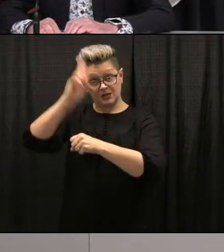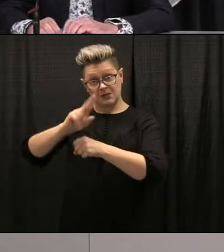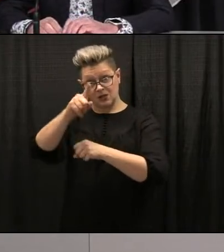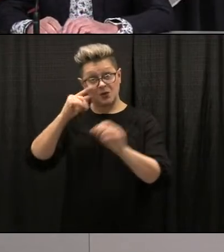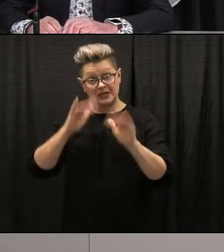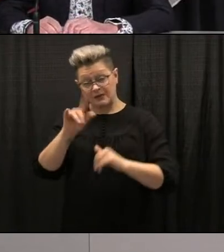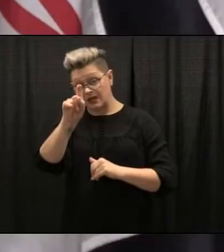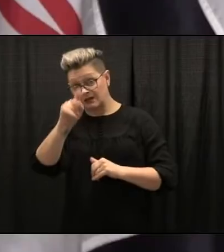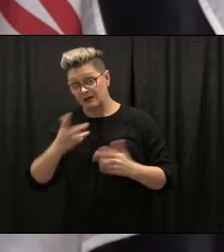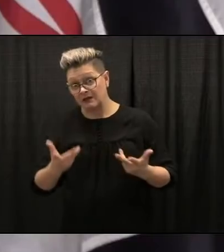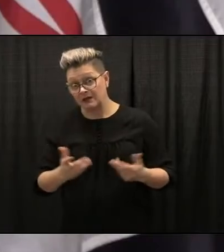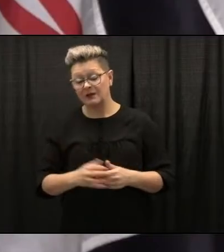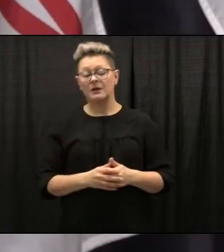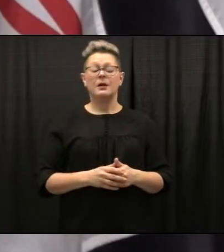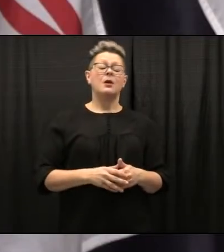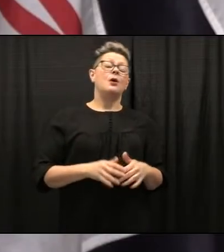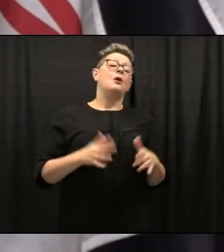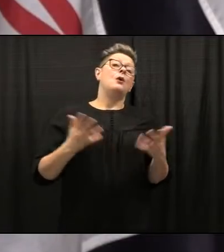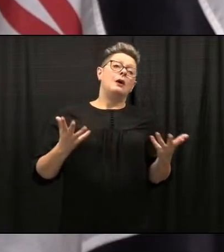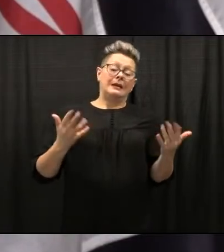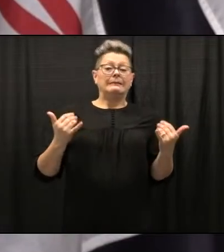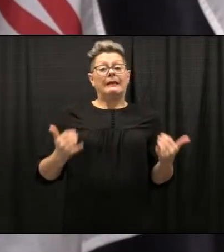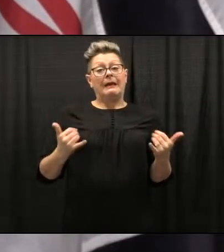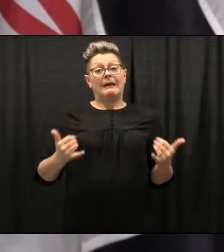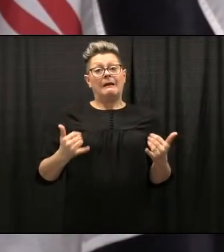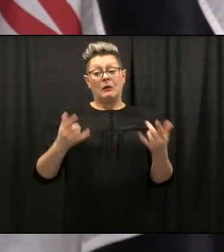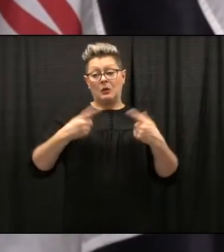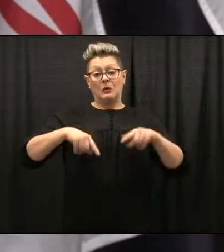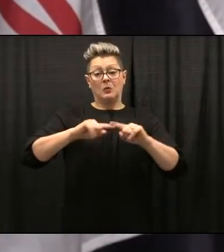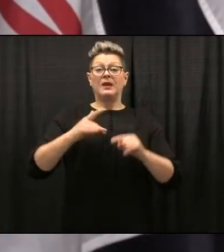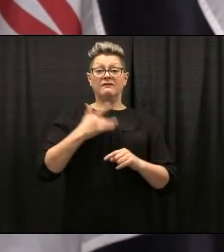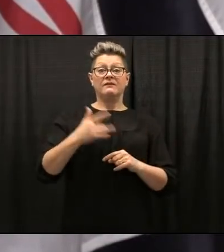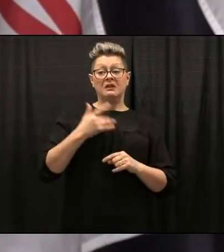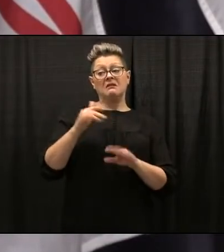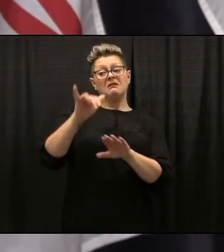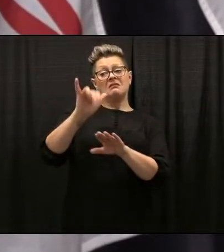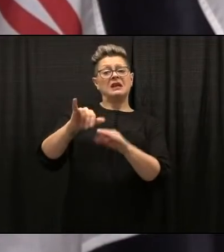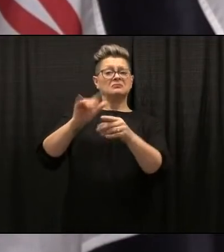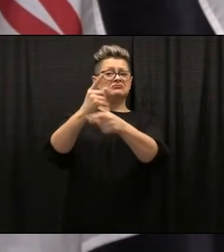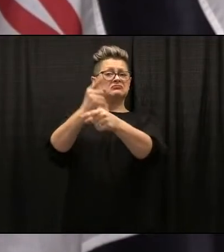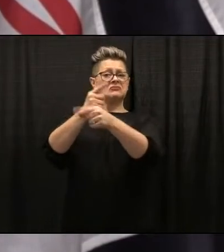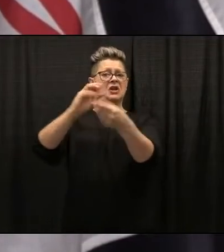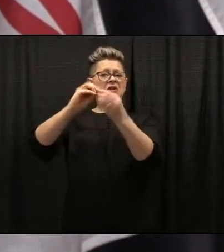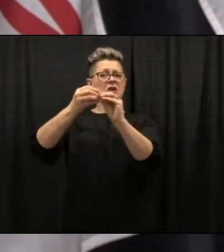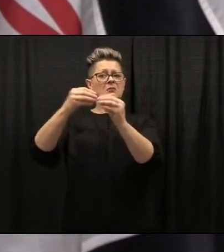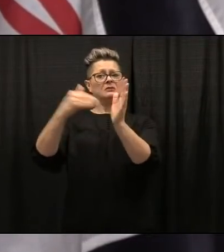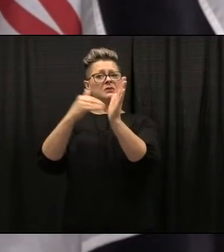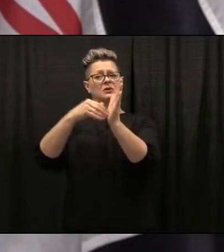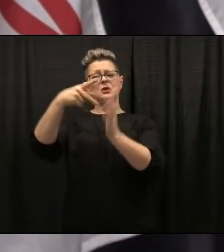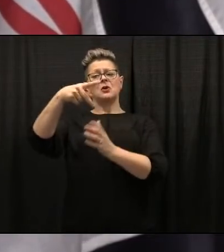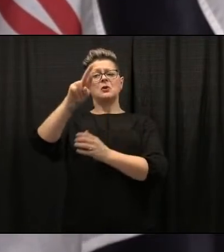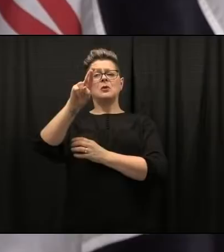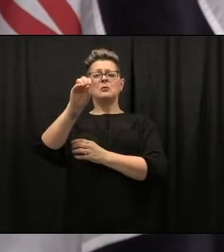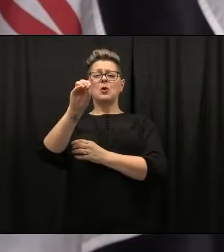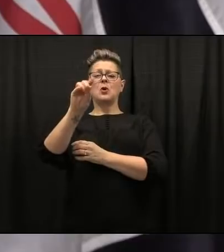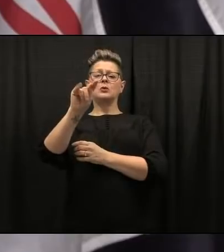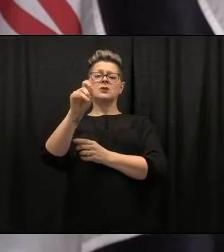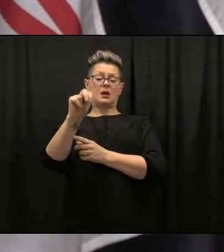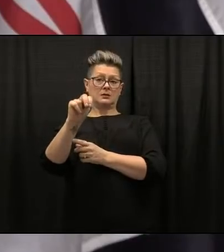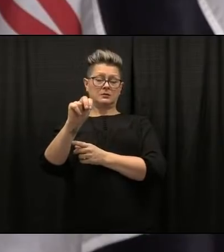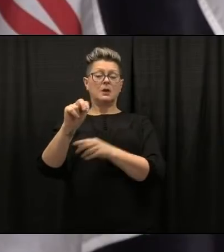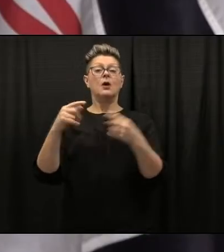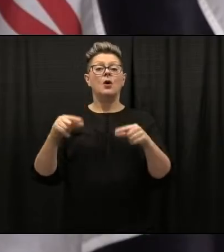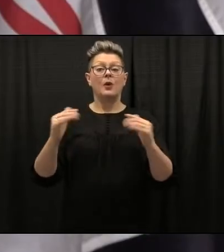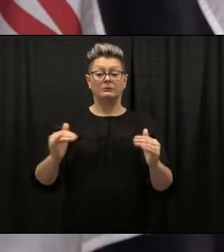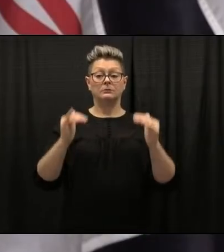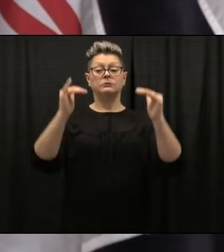I mean, I think at this point we're still maintaining that that's where we will be. You know, as we gradually open up, then we'll see what